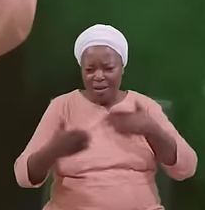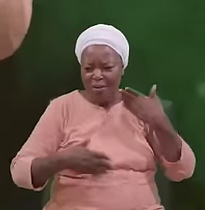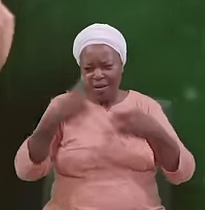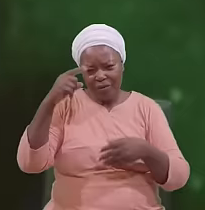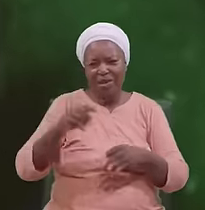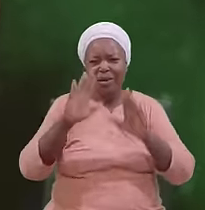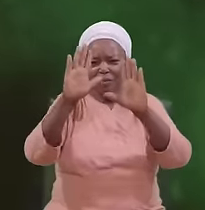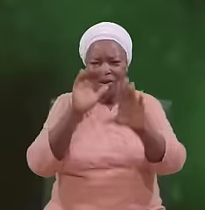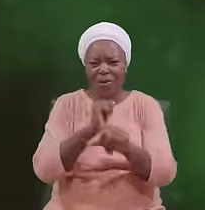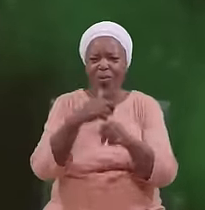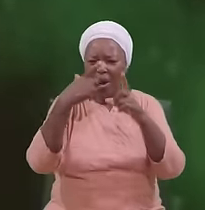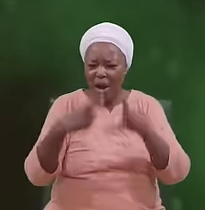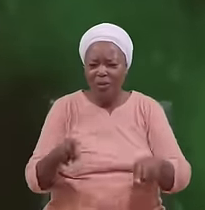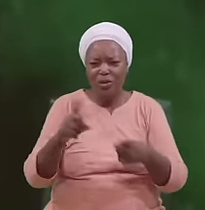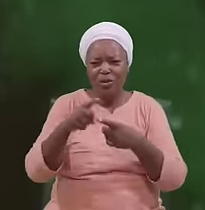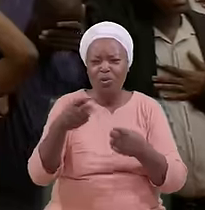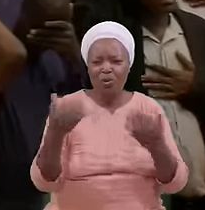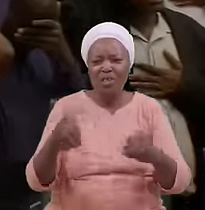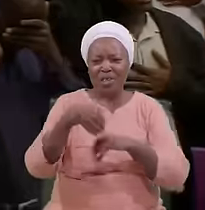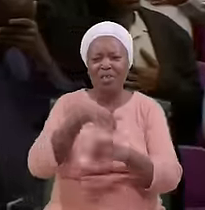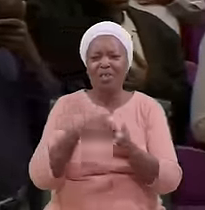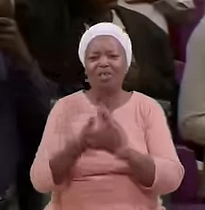miracle happening to you tonight.